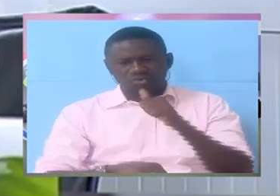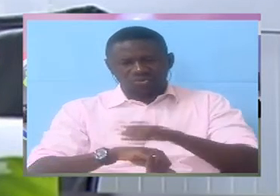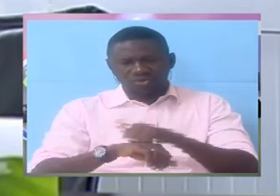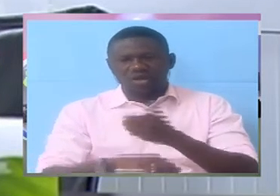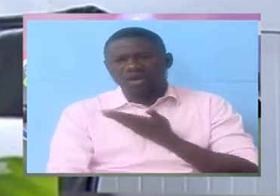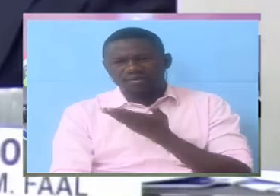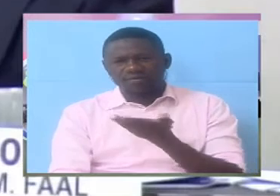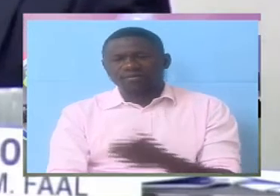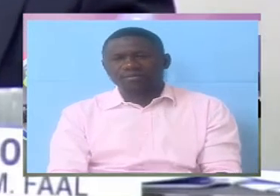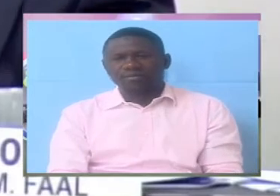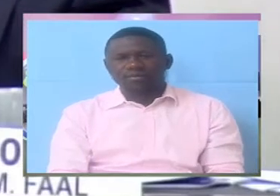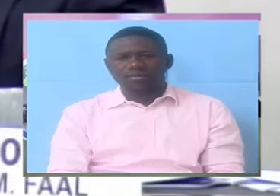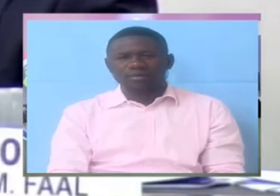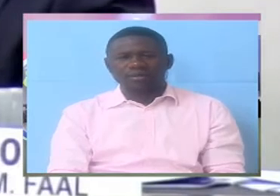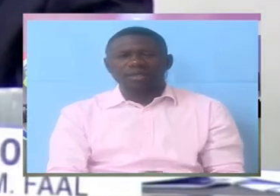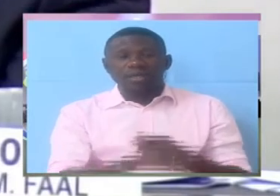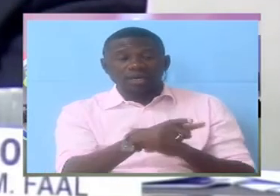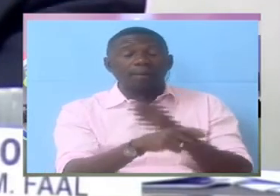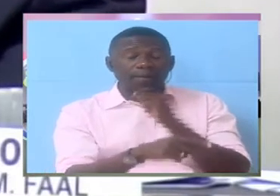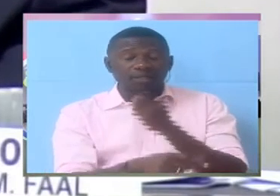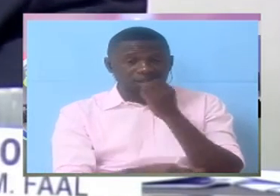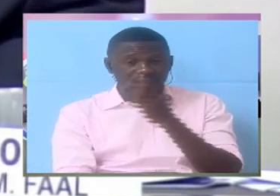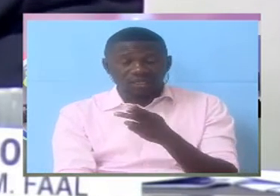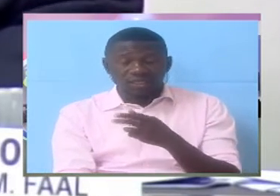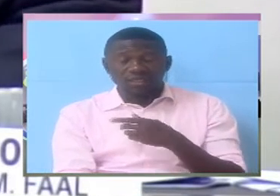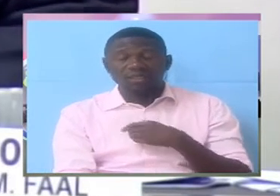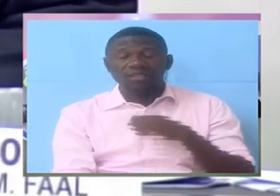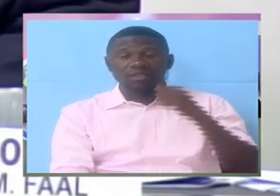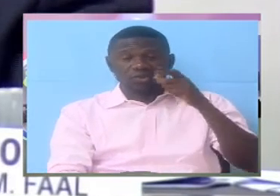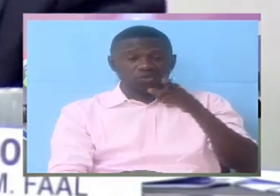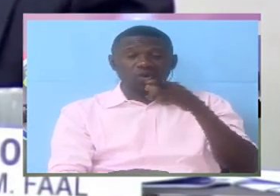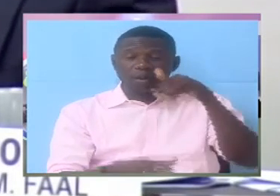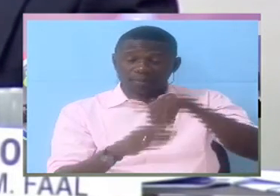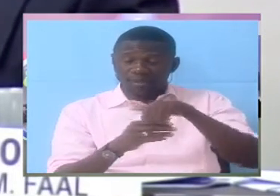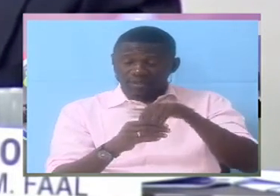He said you were present when he was being